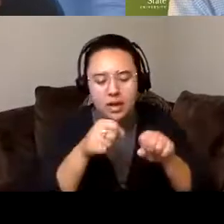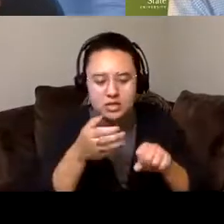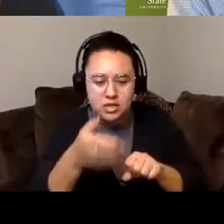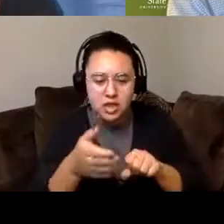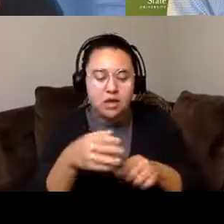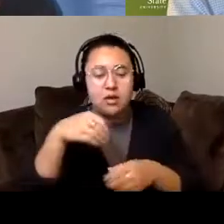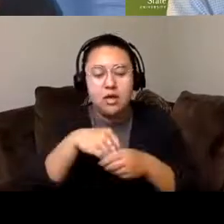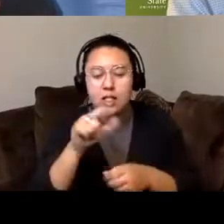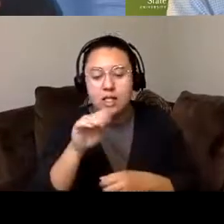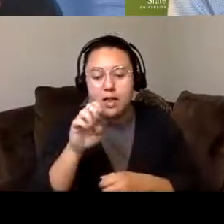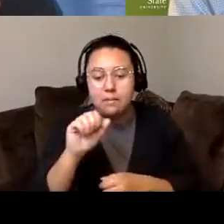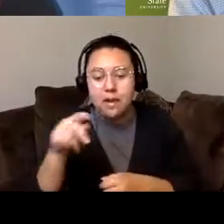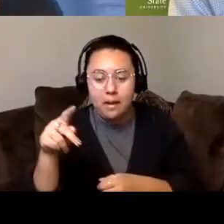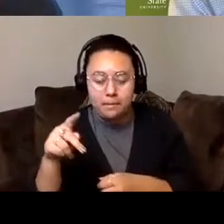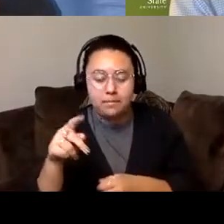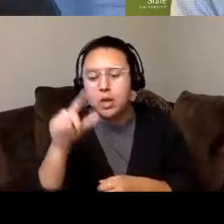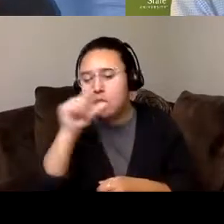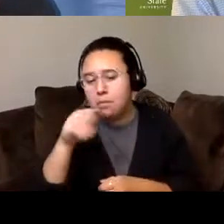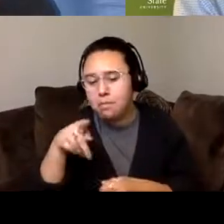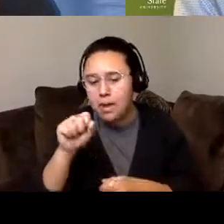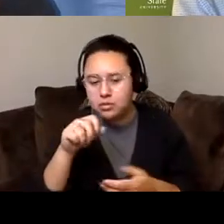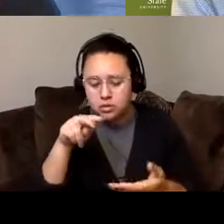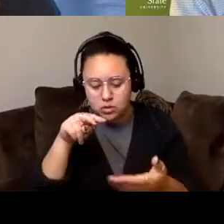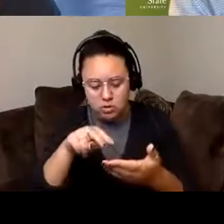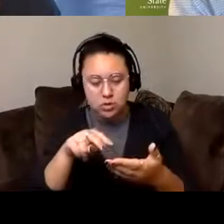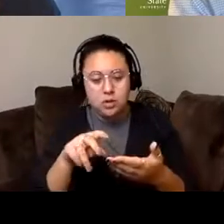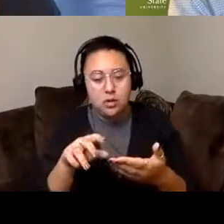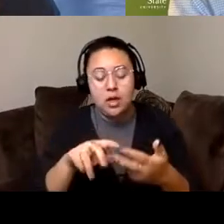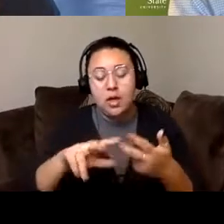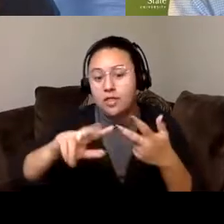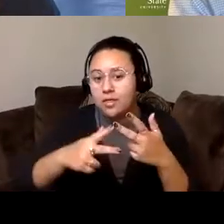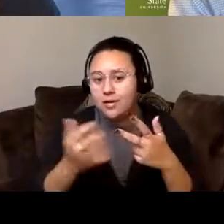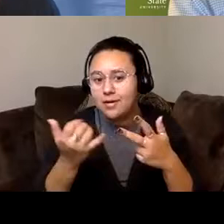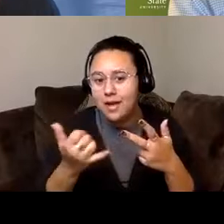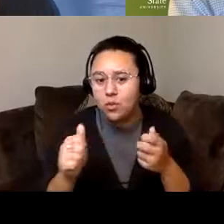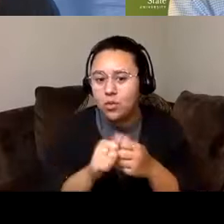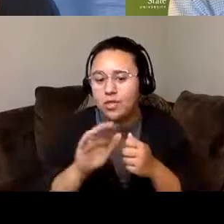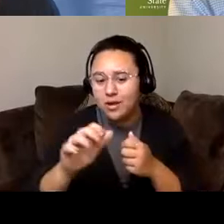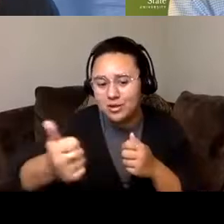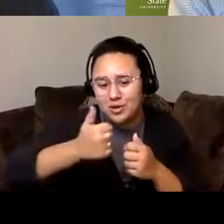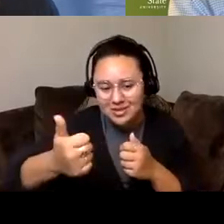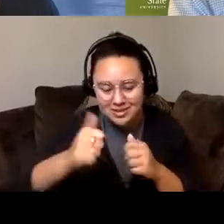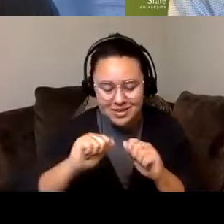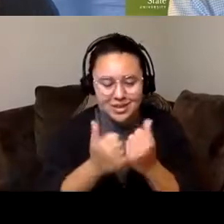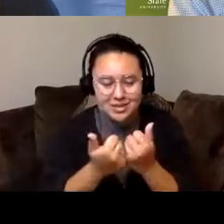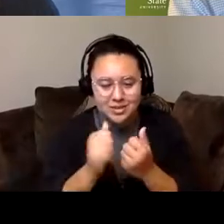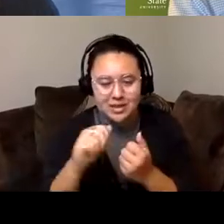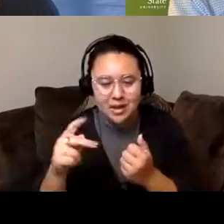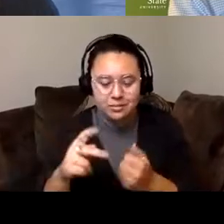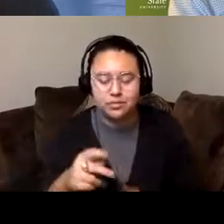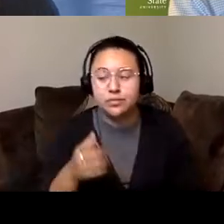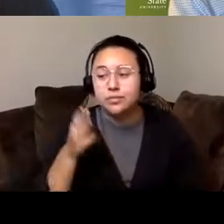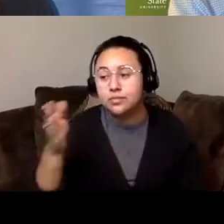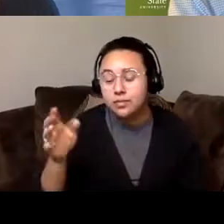Within the Lime app and within the Google Maps app, and now within the transit agency's app. In addition to that, in Sydney, Australia, we have integrated